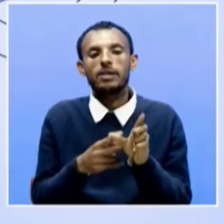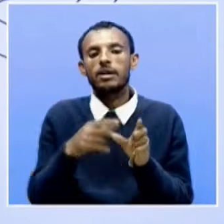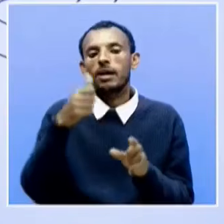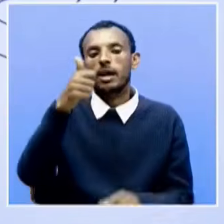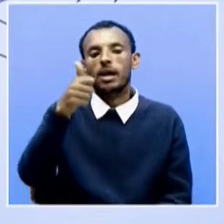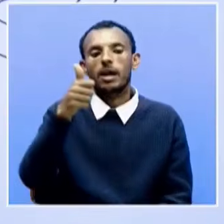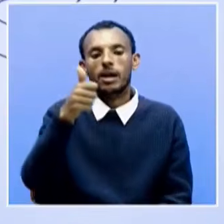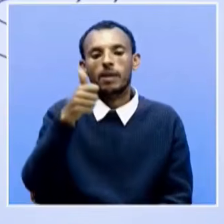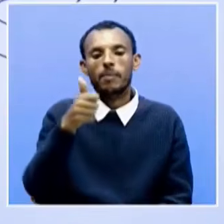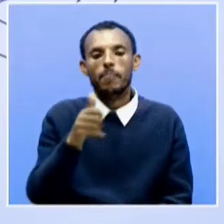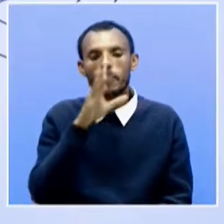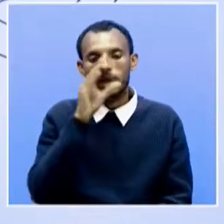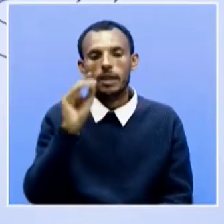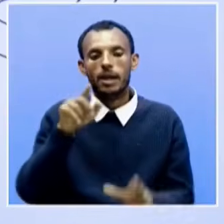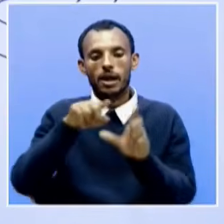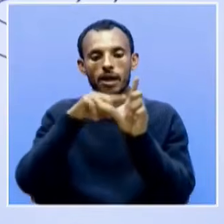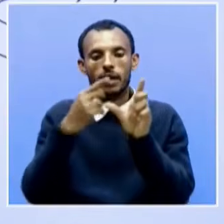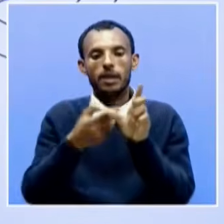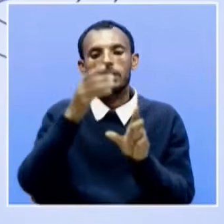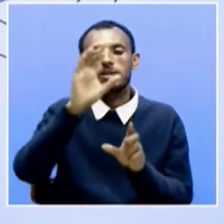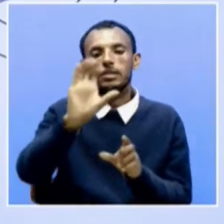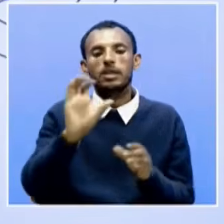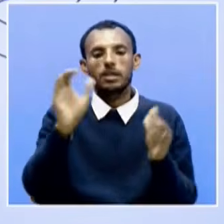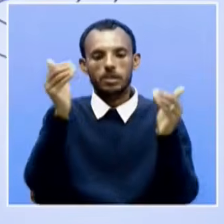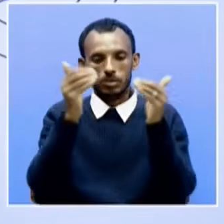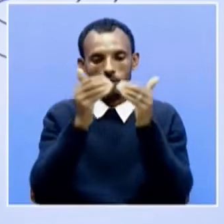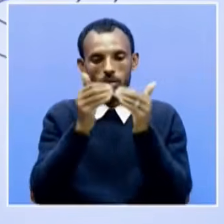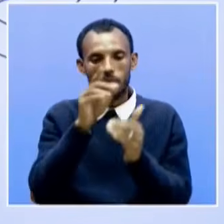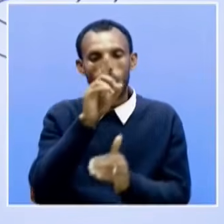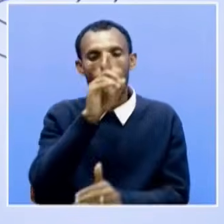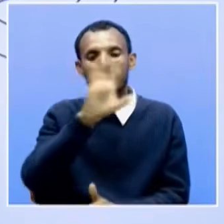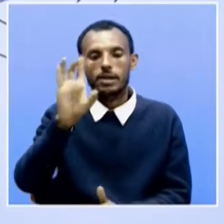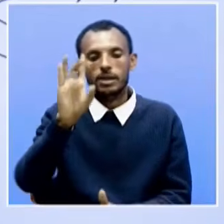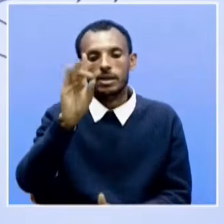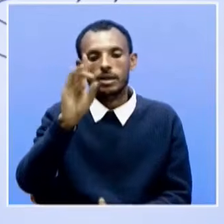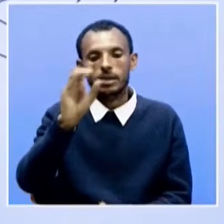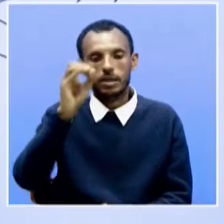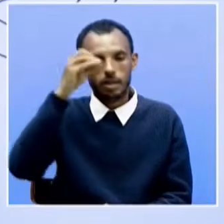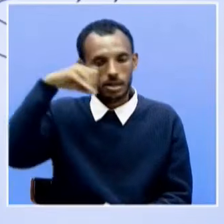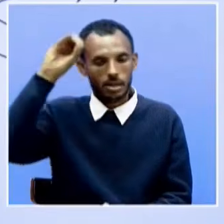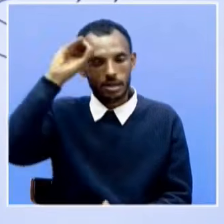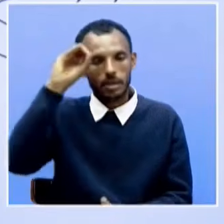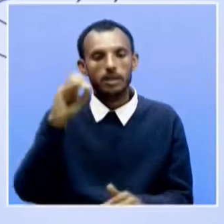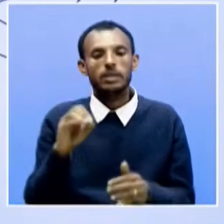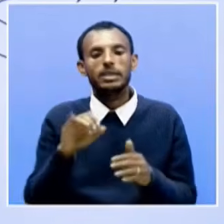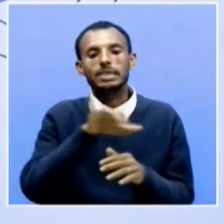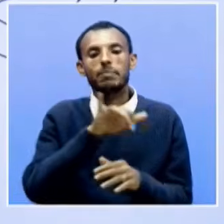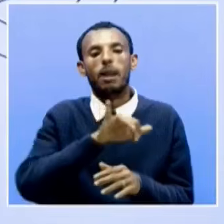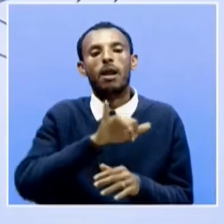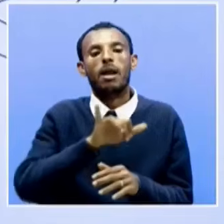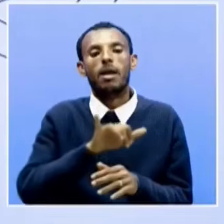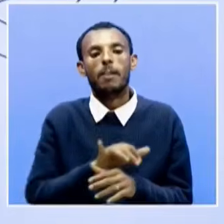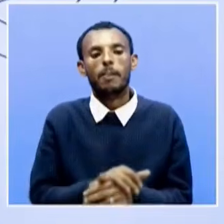A and C is 180 degrees. Okay,